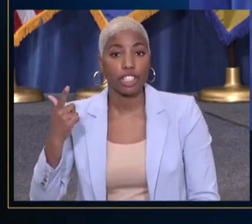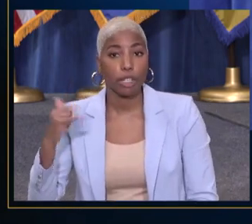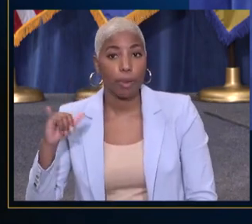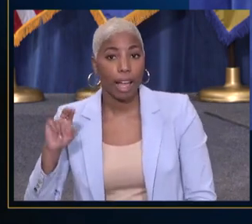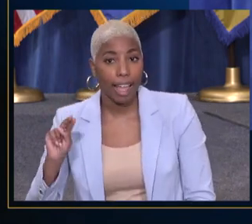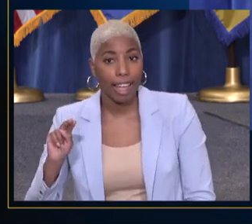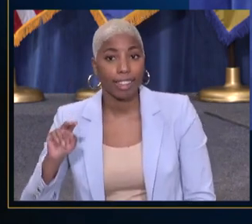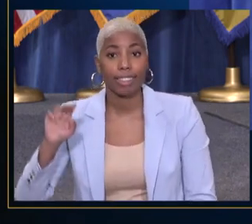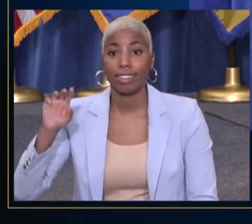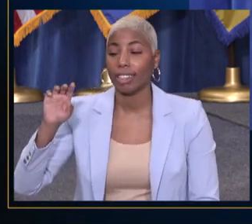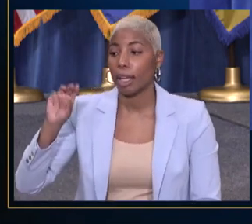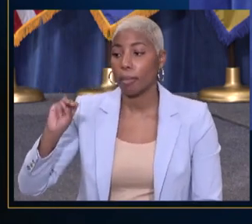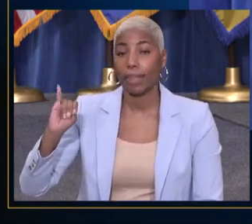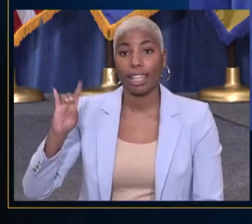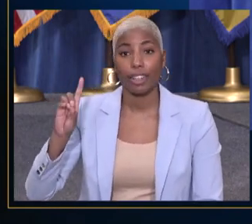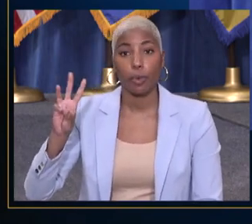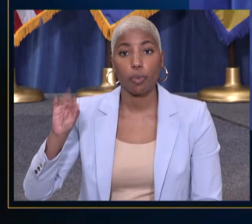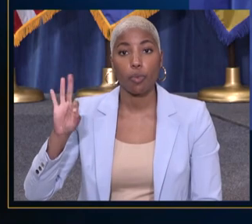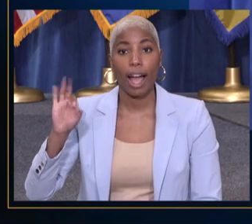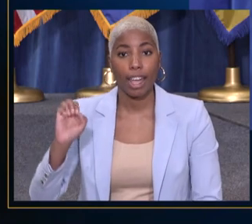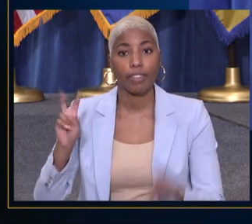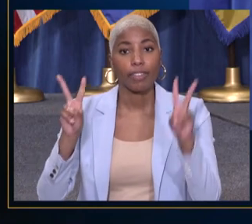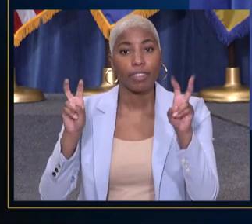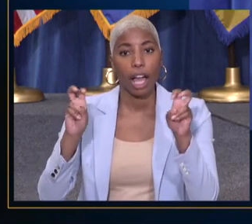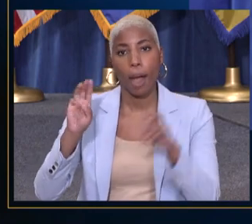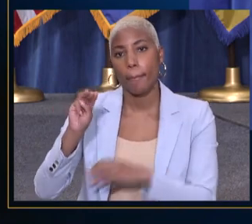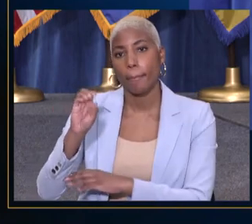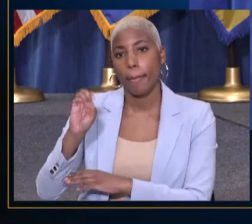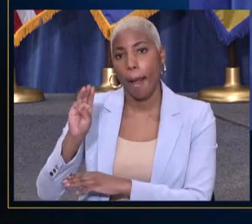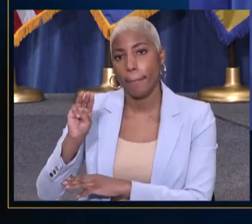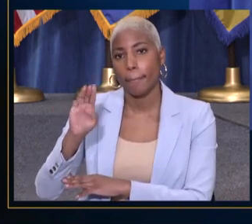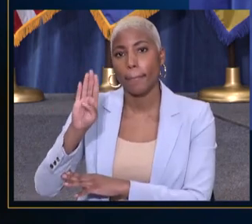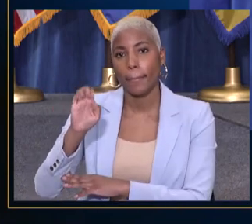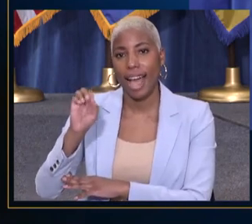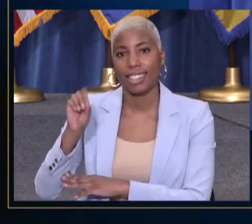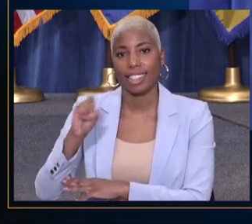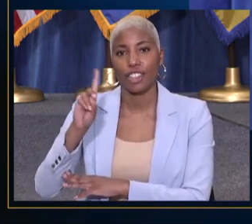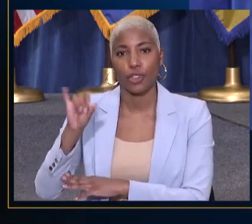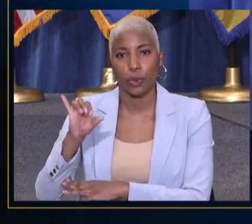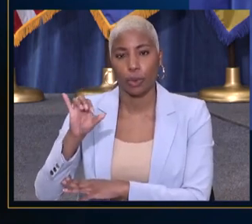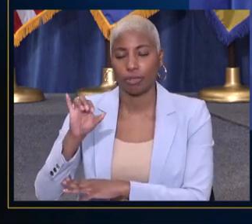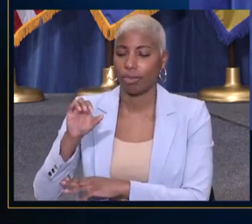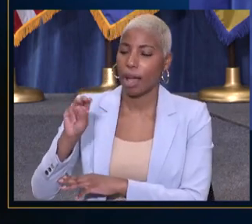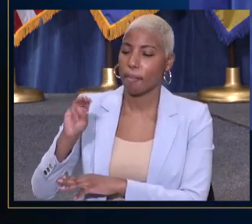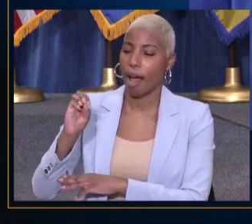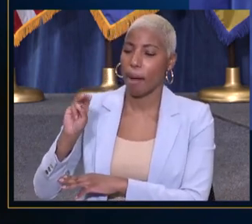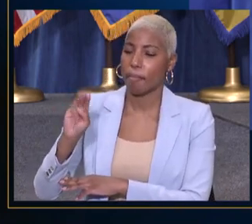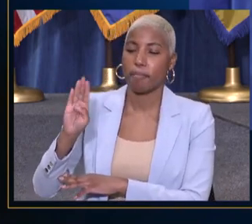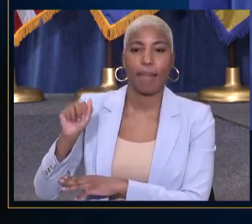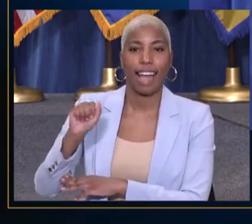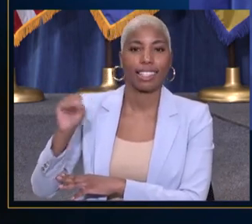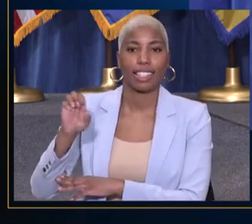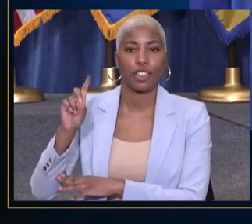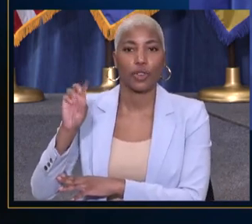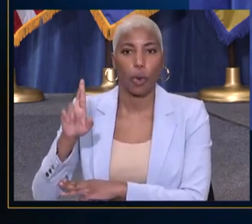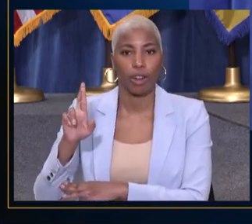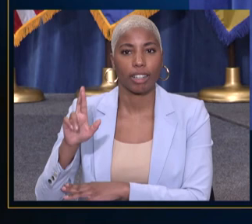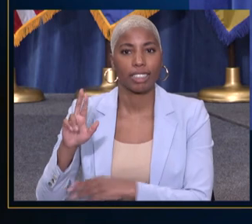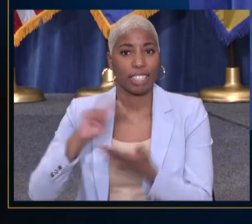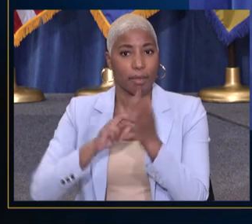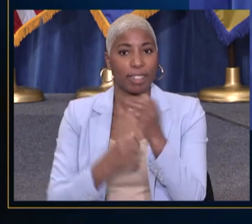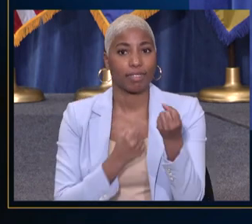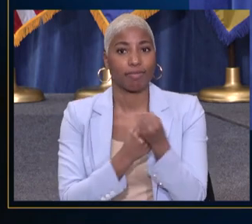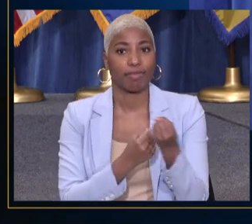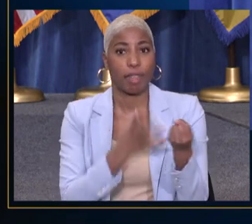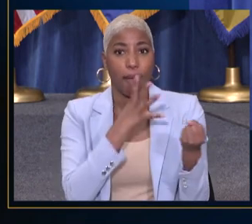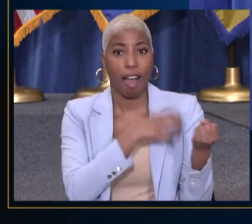call mombassadors. And so for us, mom means maternal outcomes matter. And so they have to matter to all of us. So if you see